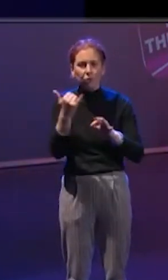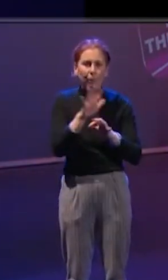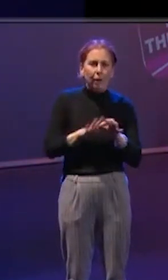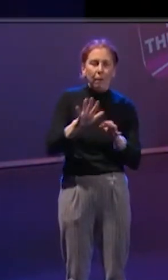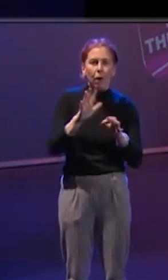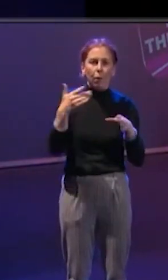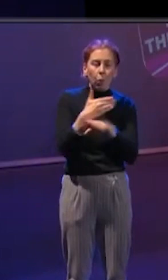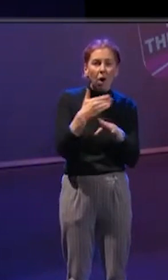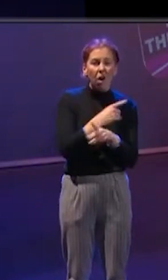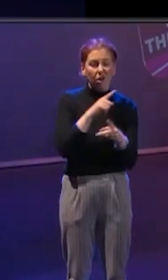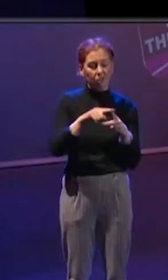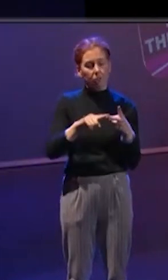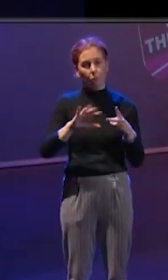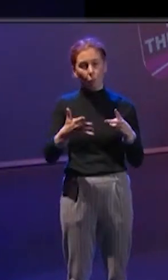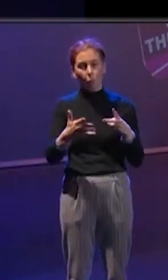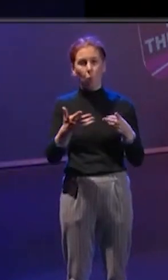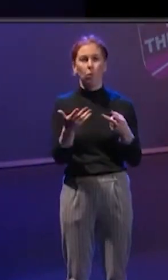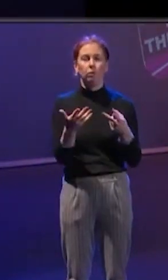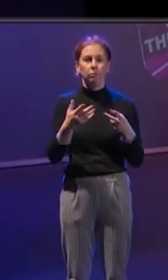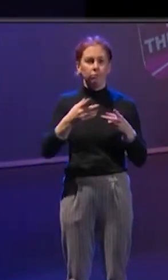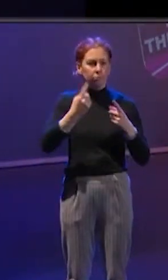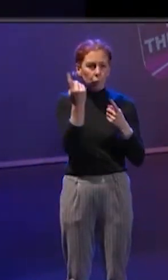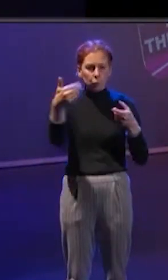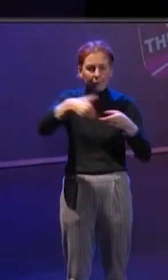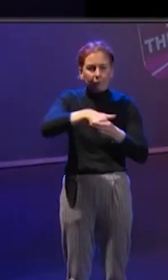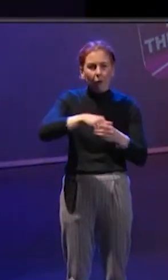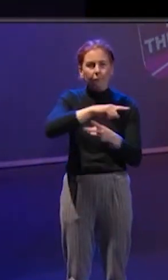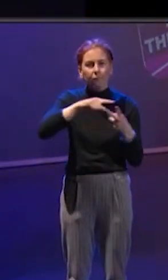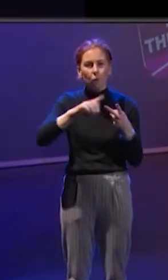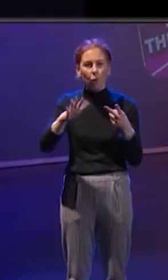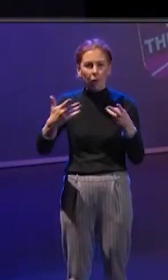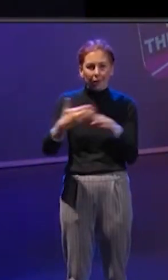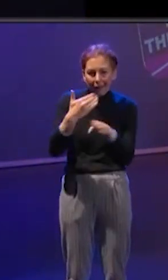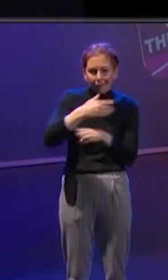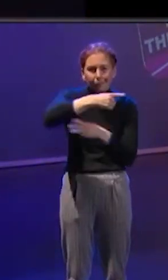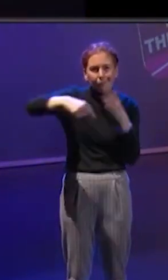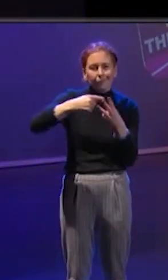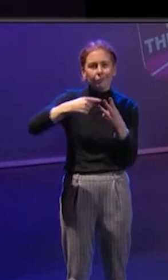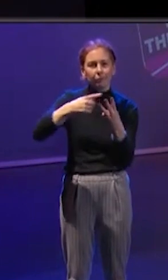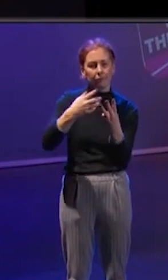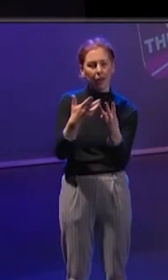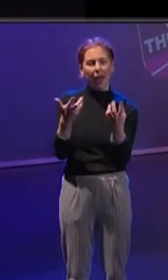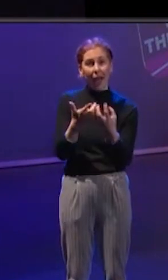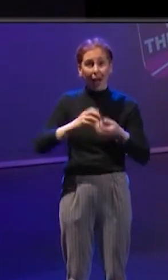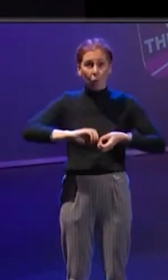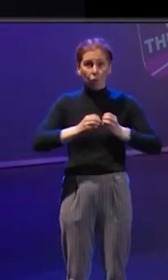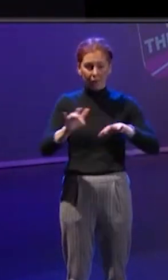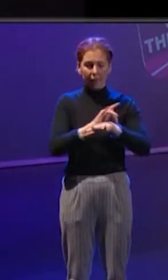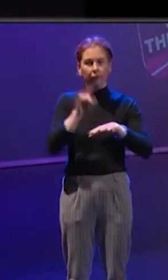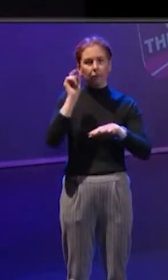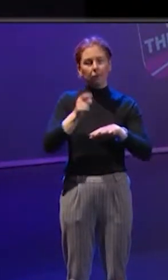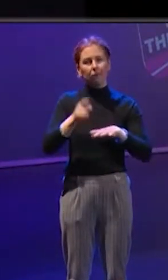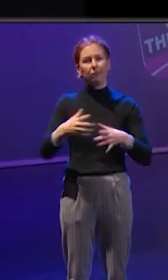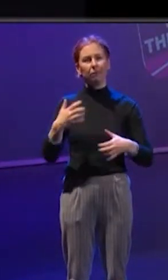it's about the dynamic or it's about the people in the room. Because, you know, producing theatre, creating theatre it's stressful and it's difficult.